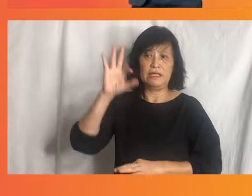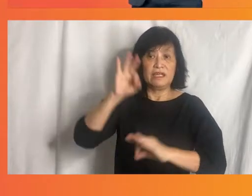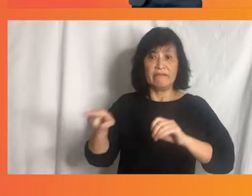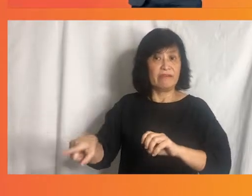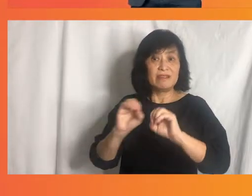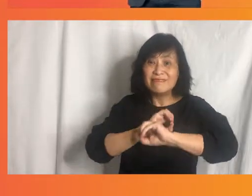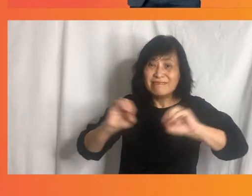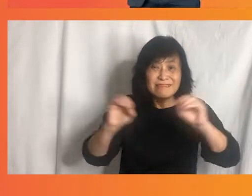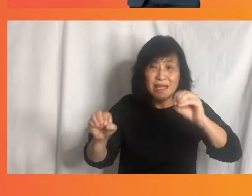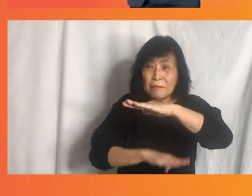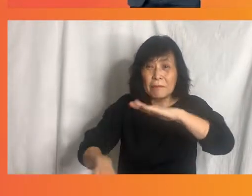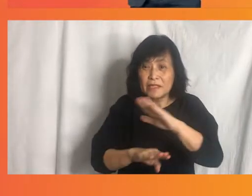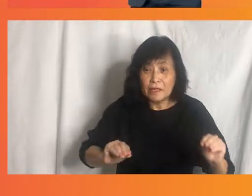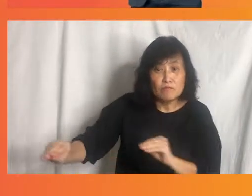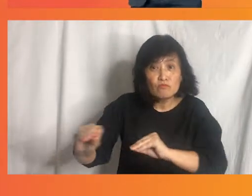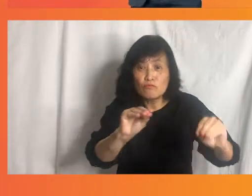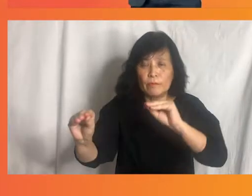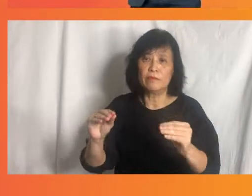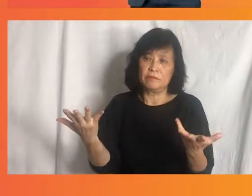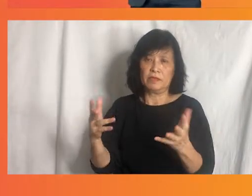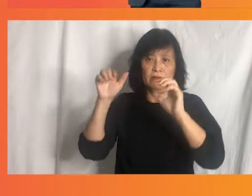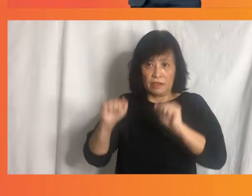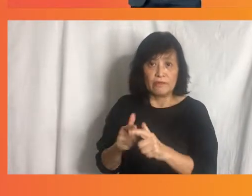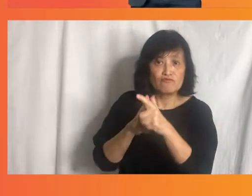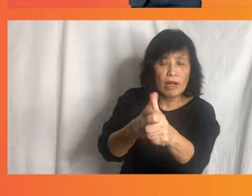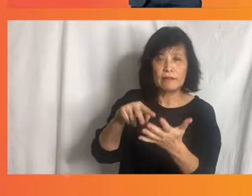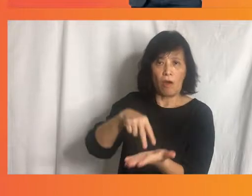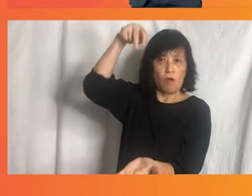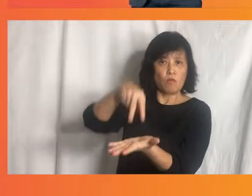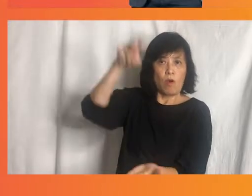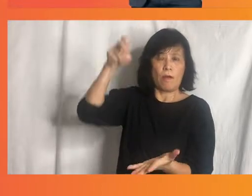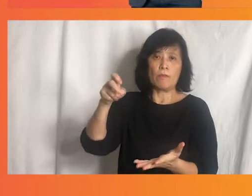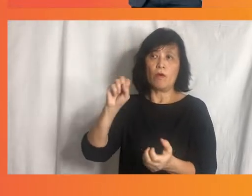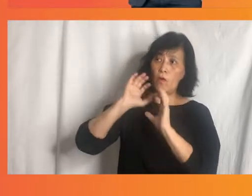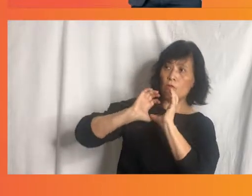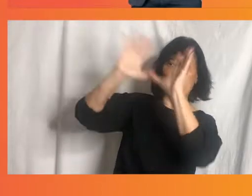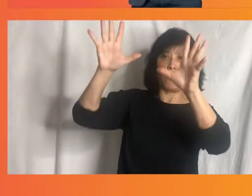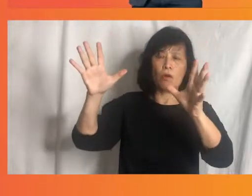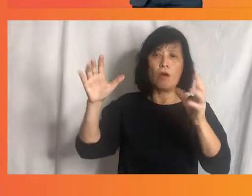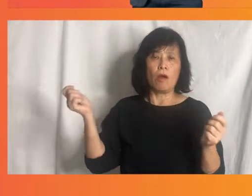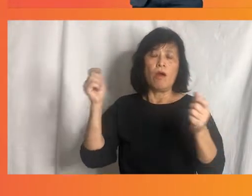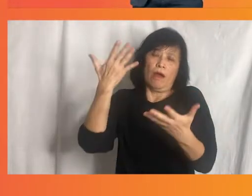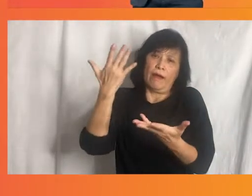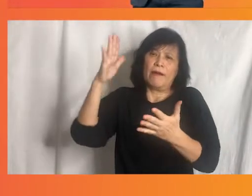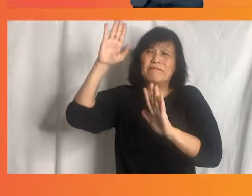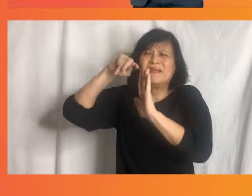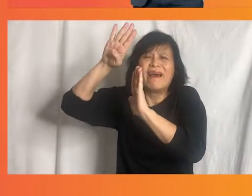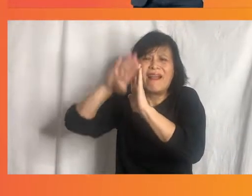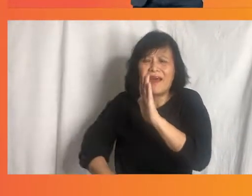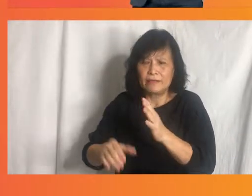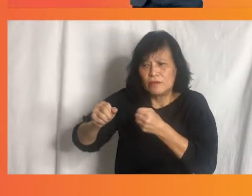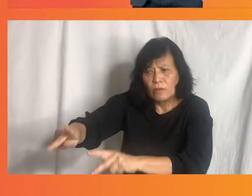movement abilities, such as ability to run, to hop, to bounce or throw a ball, he will have lesser options for